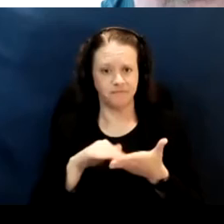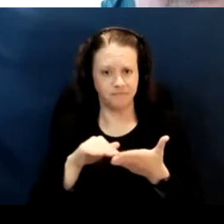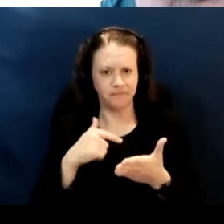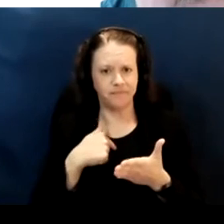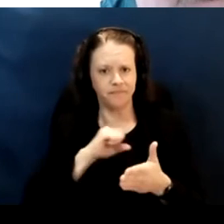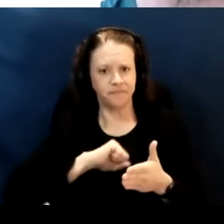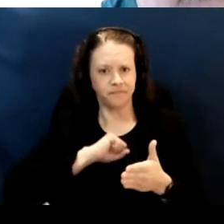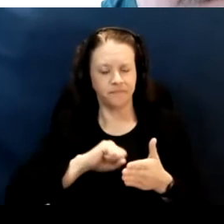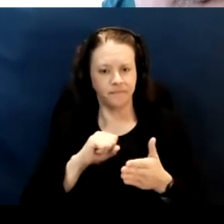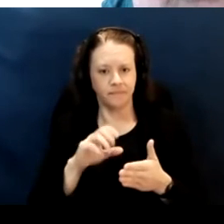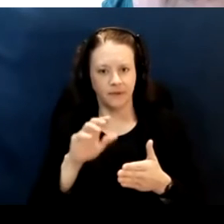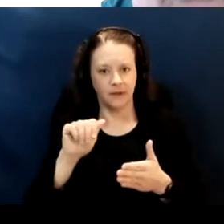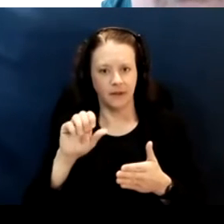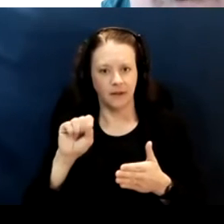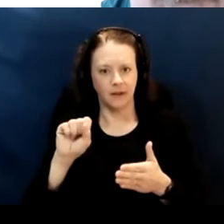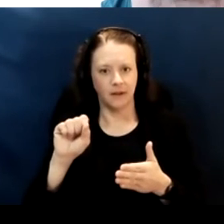asthma.